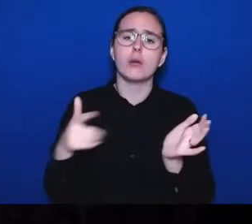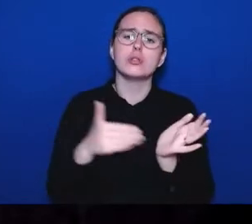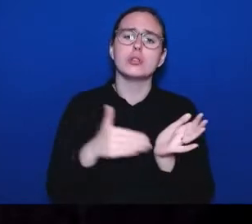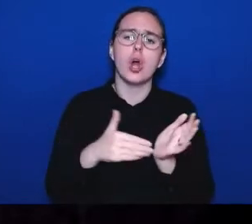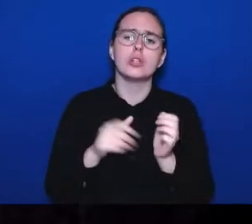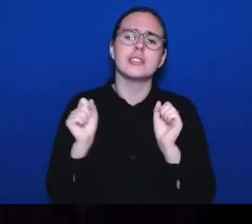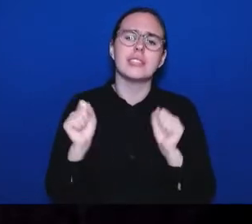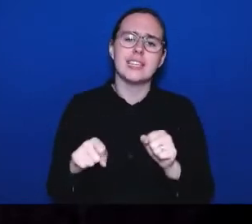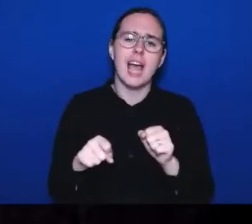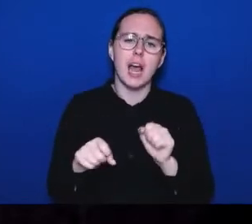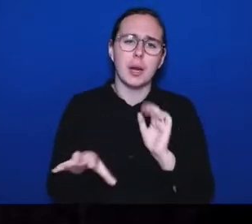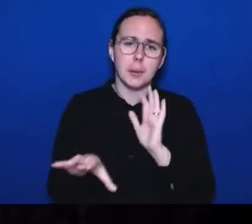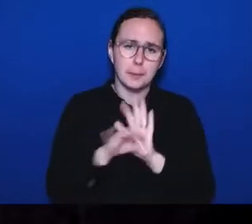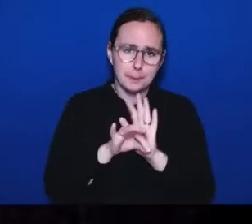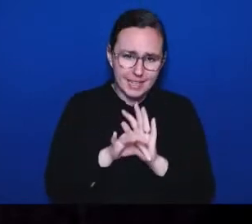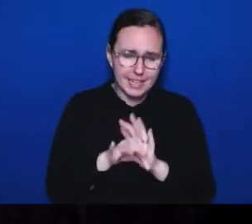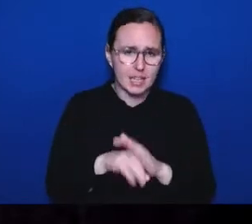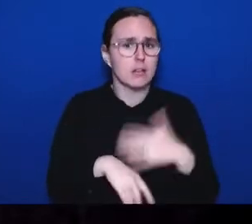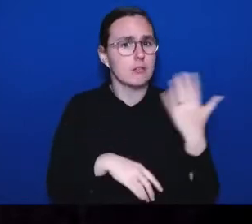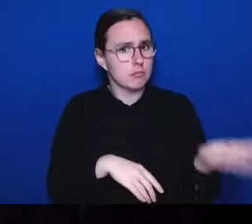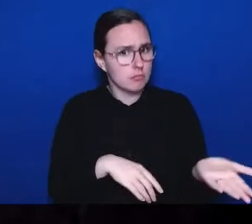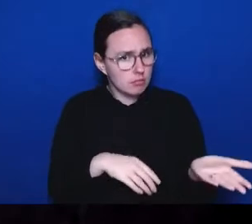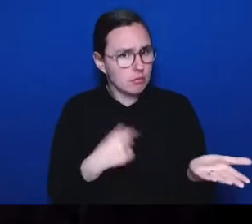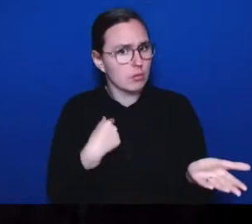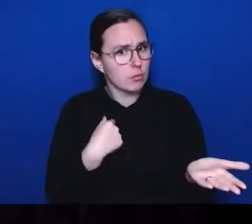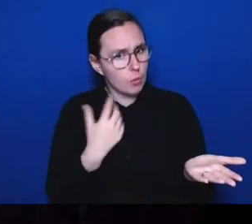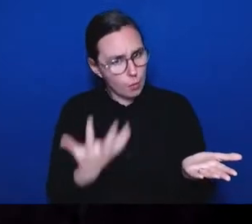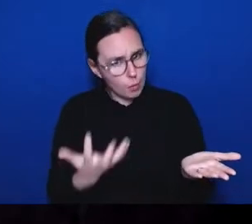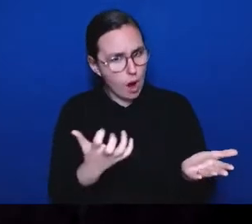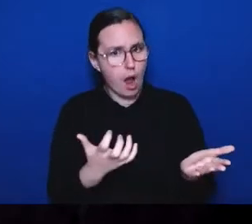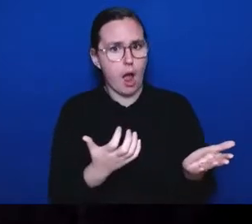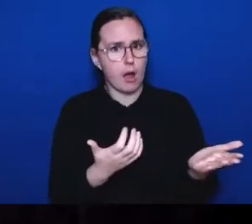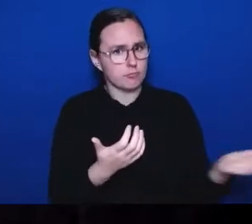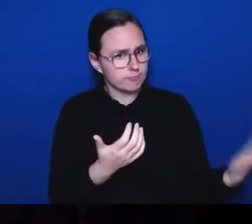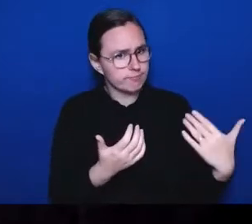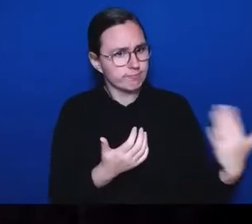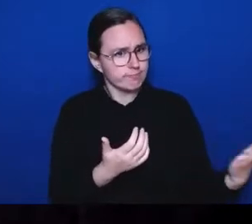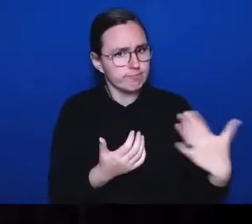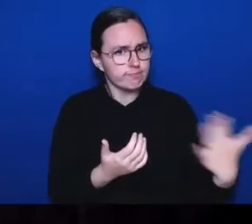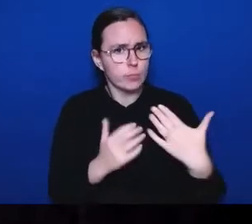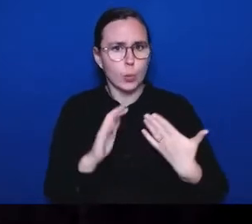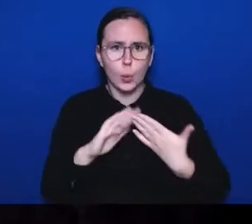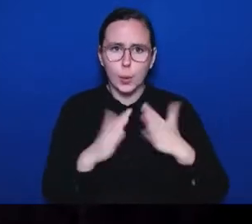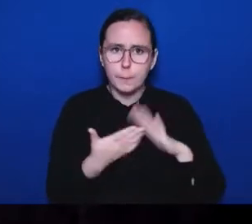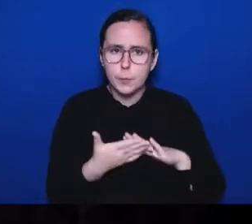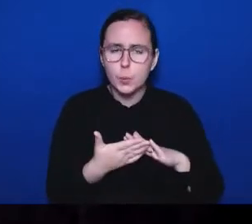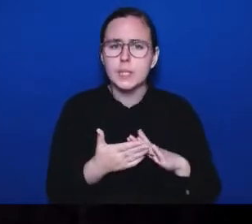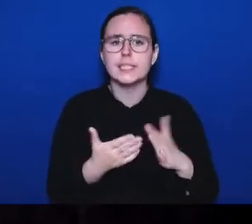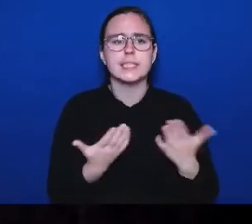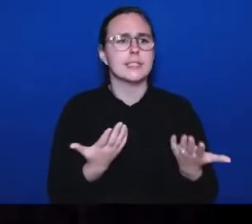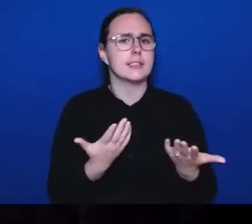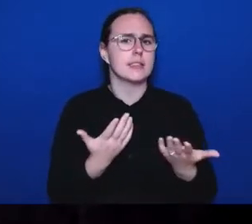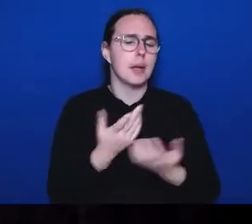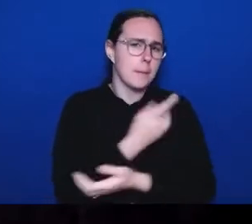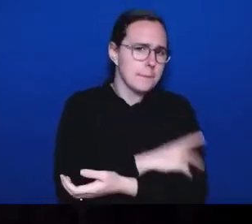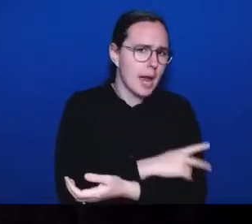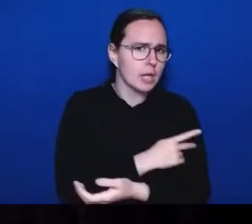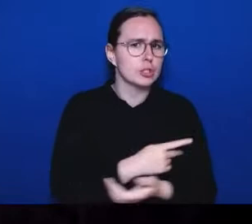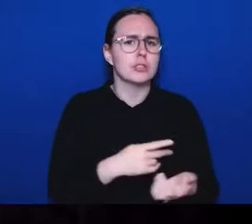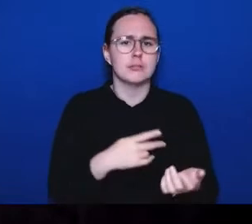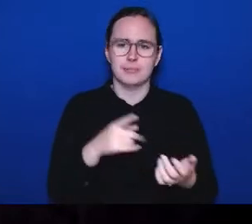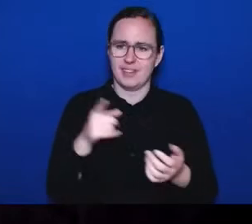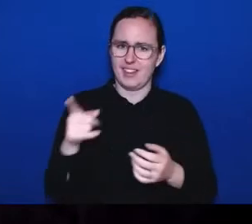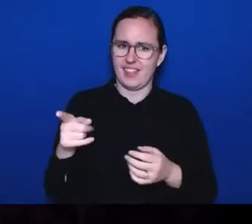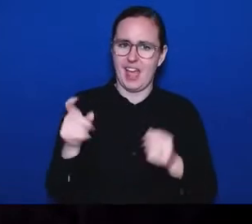patient panels of 1,250 and serving their patients in the community, ensuring that option is equal to